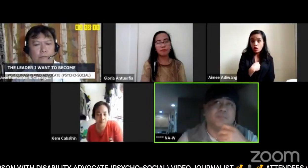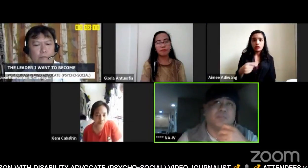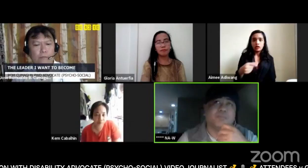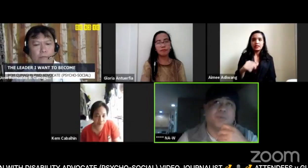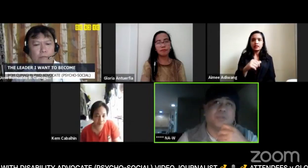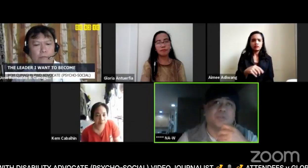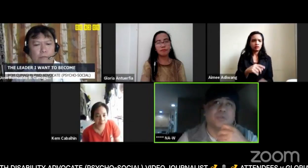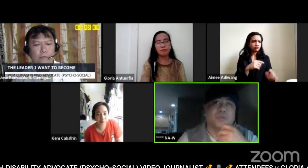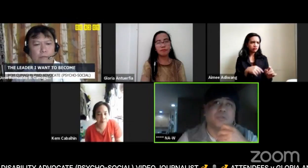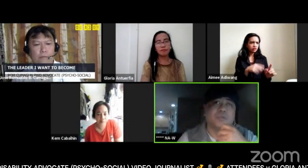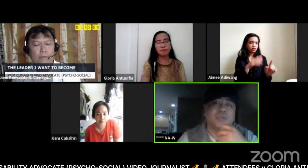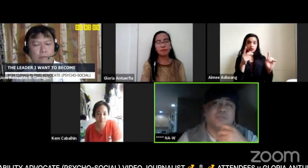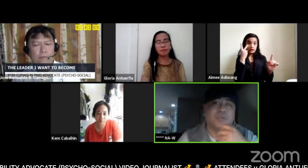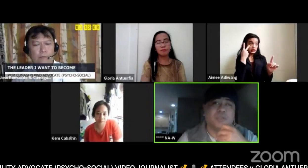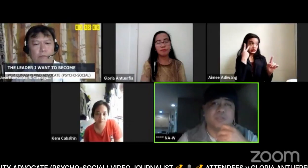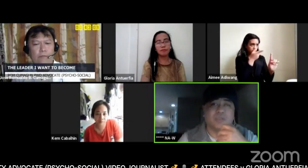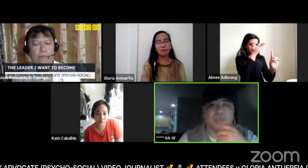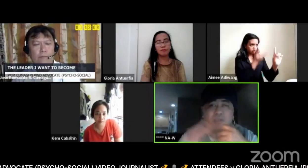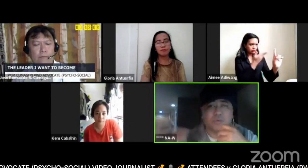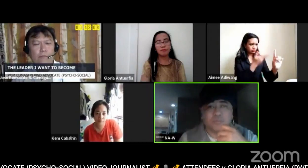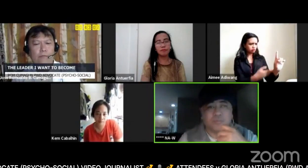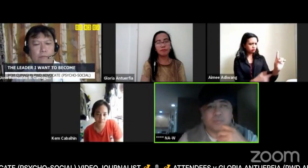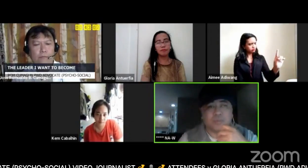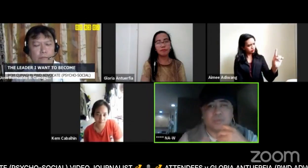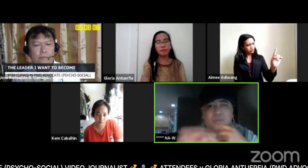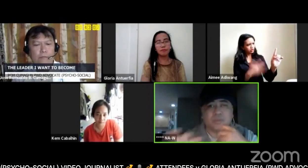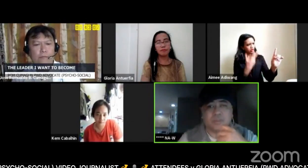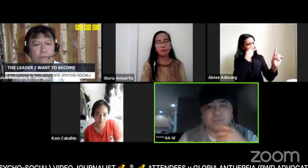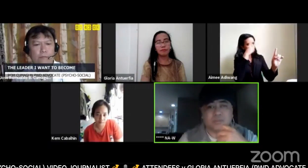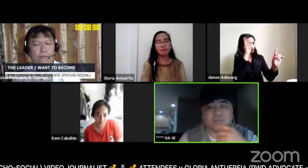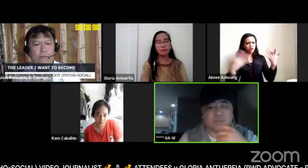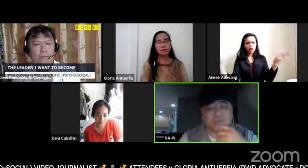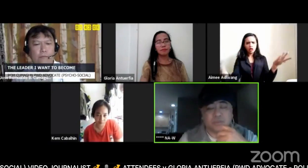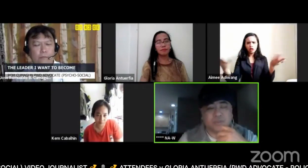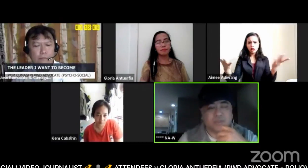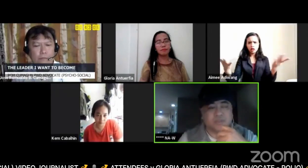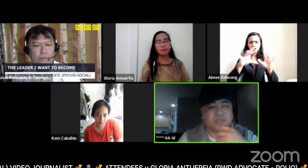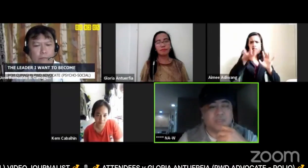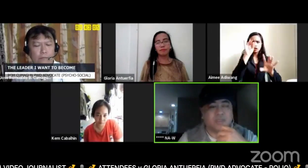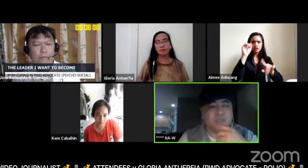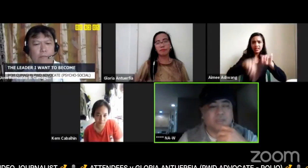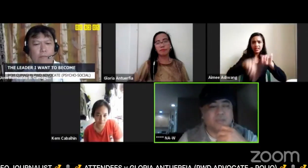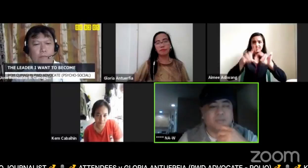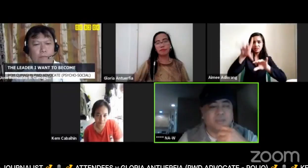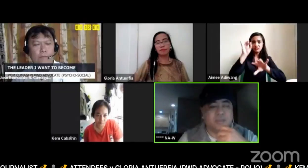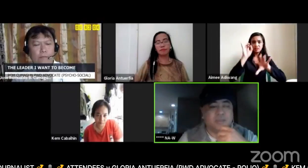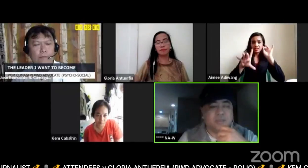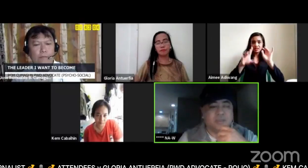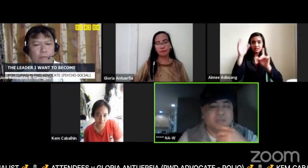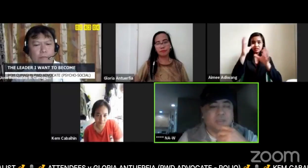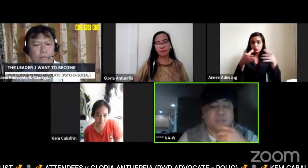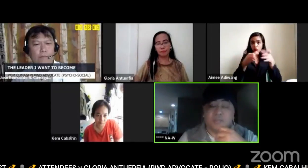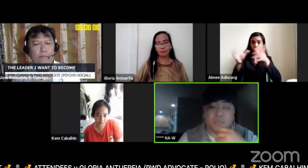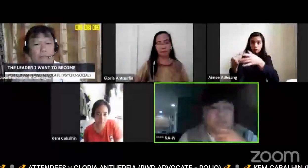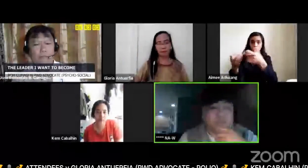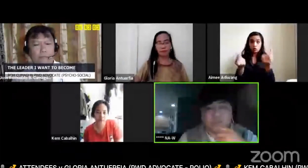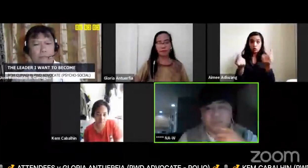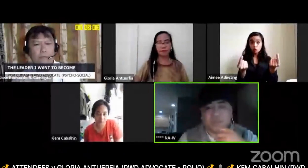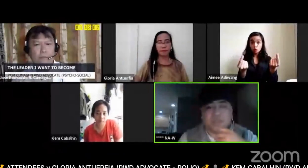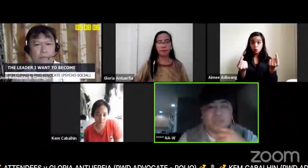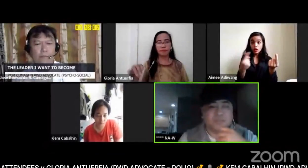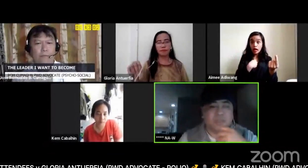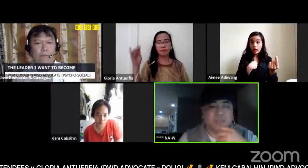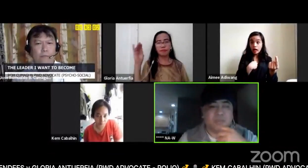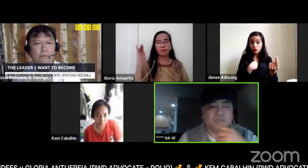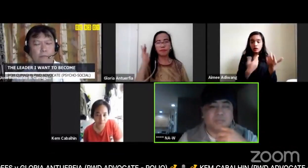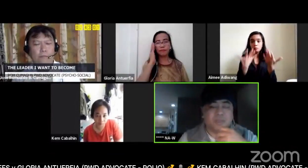see that person within the group, the choices, and then maybe